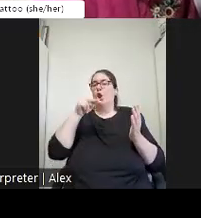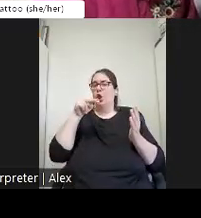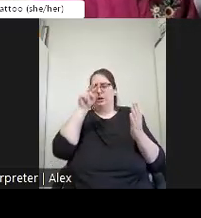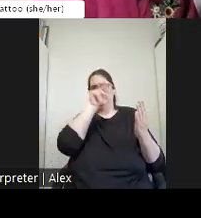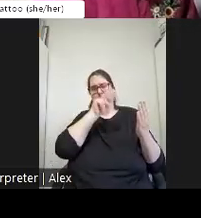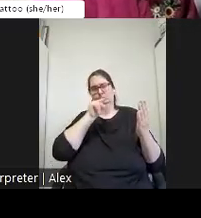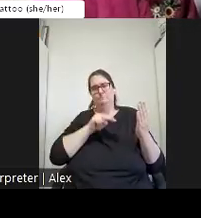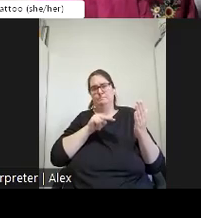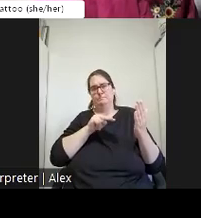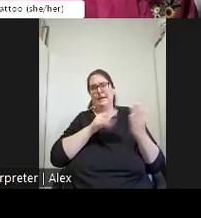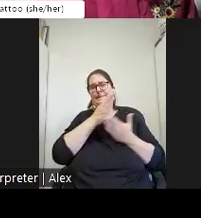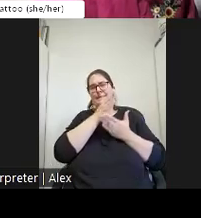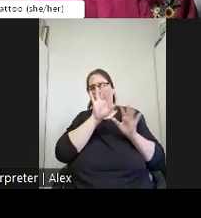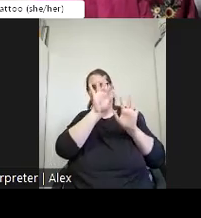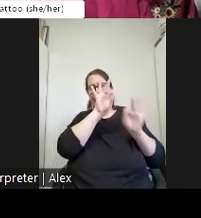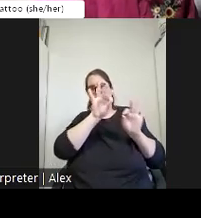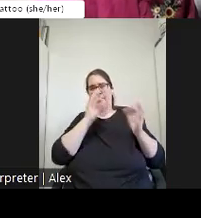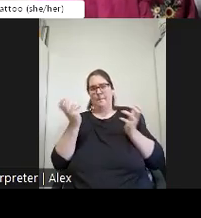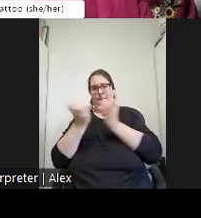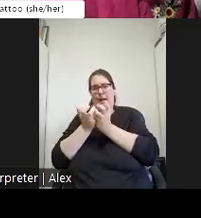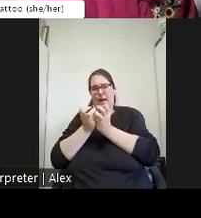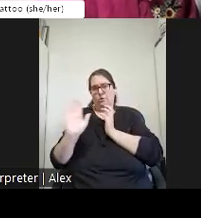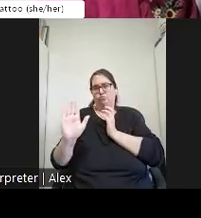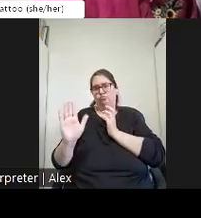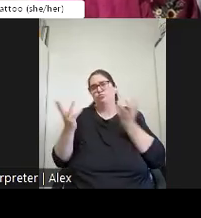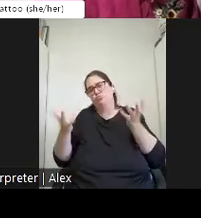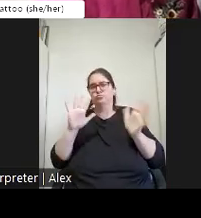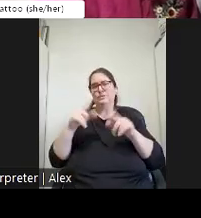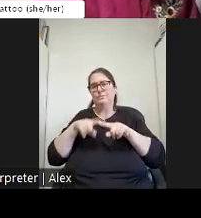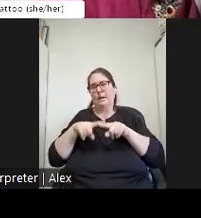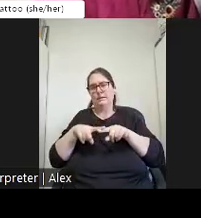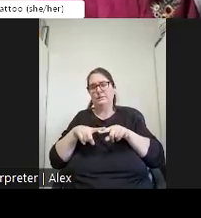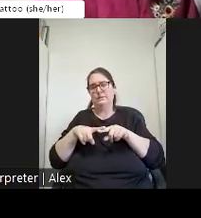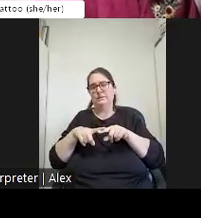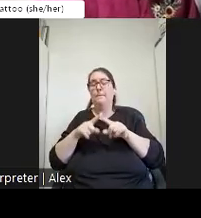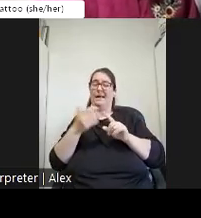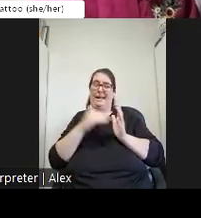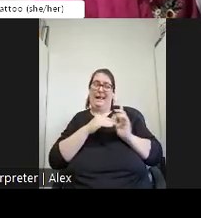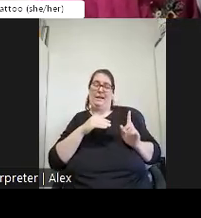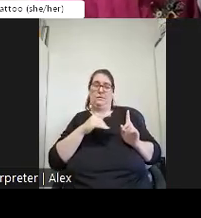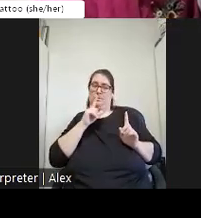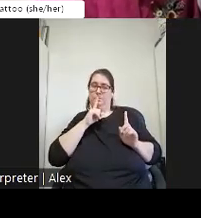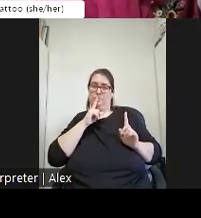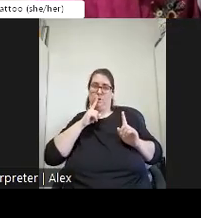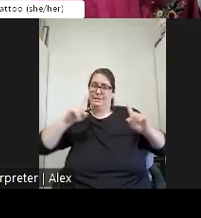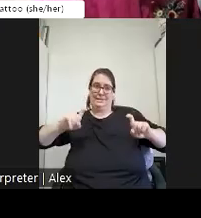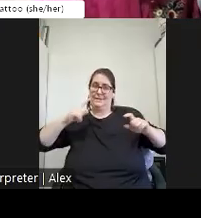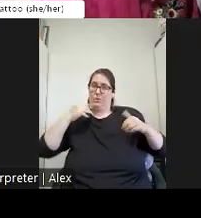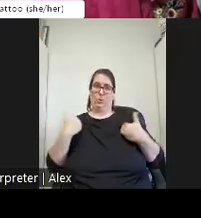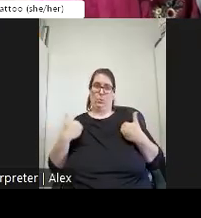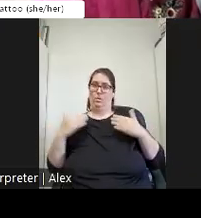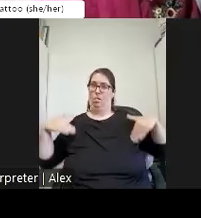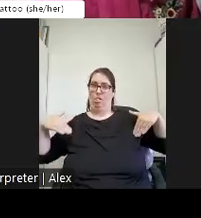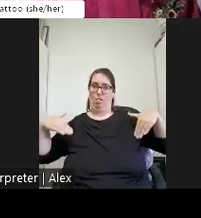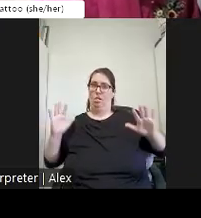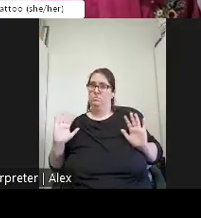see what questions might be relevant for the work you are doing specifically. But as Emma said, we haven't tested it for teens